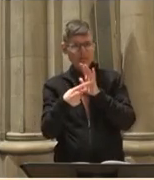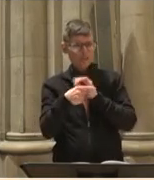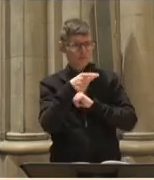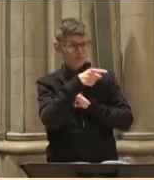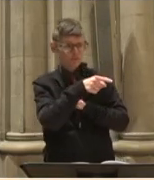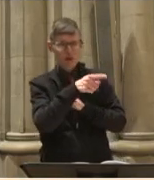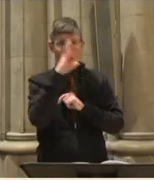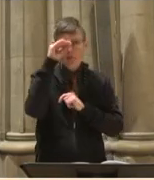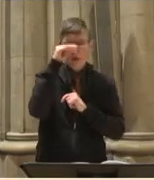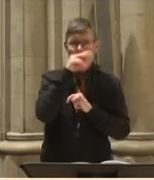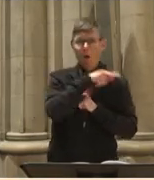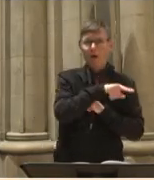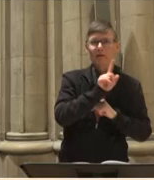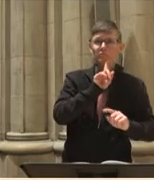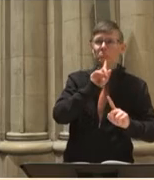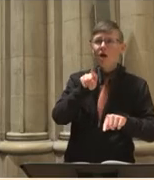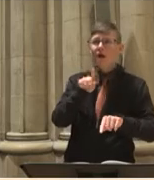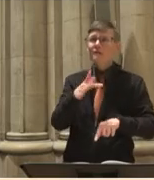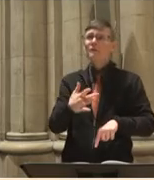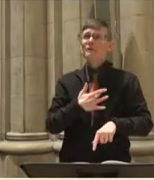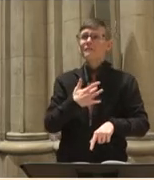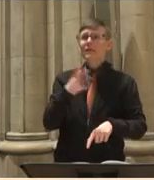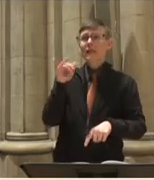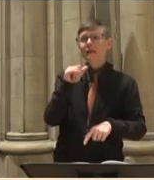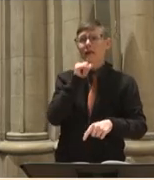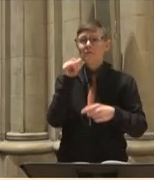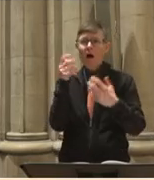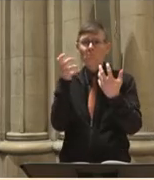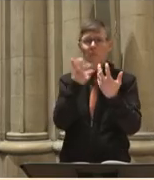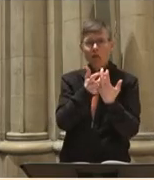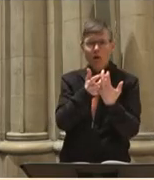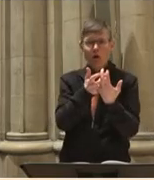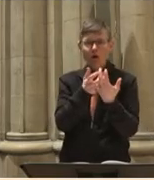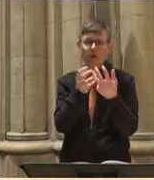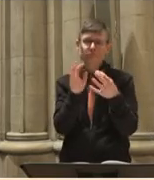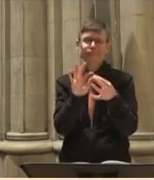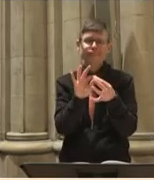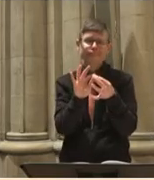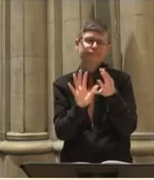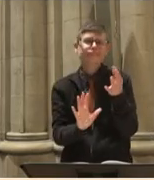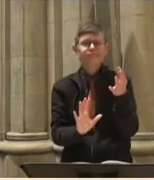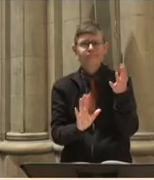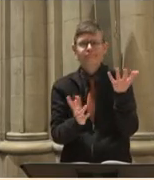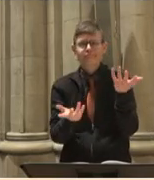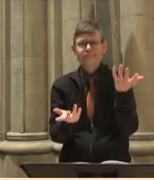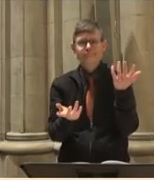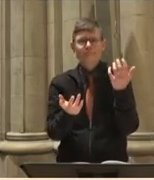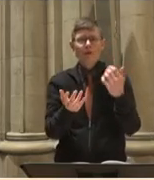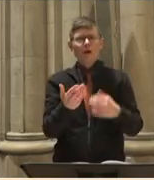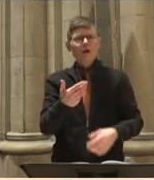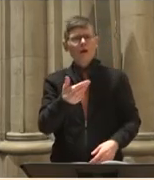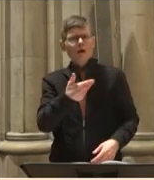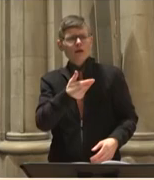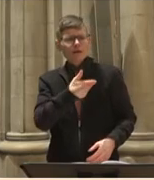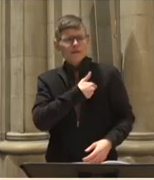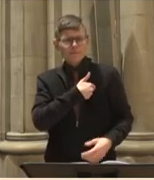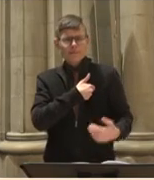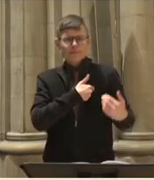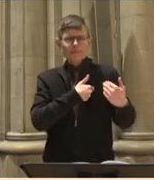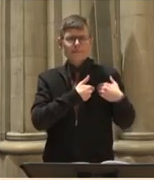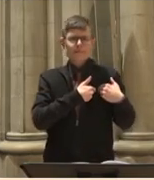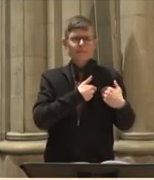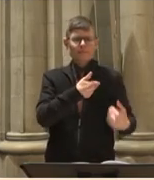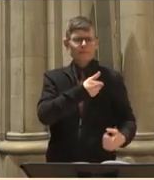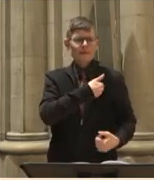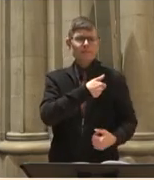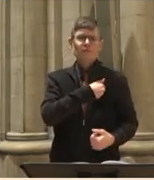"Feeling like you don't belong." moist my soul with water from